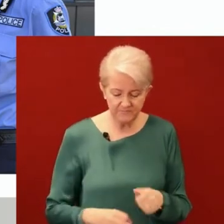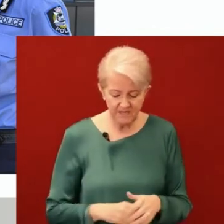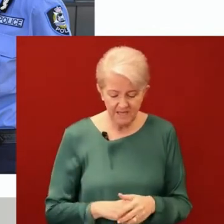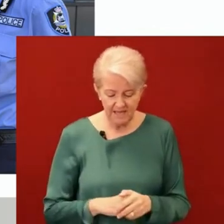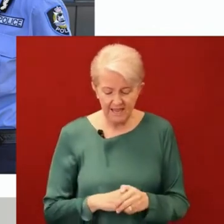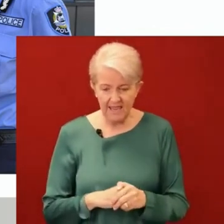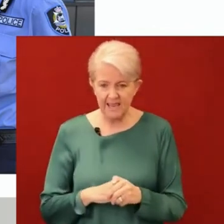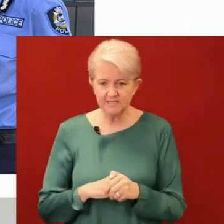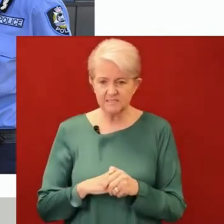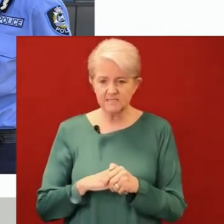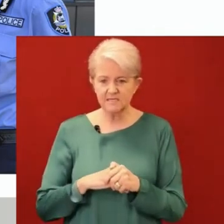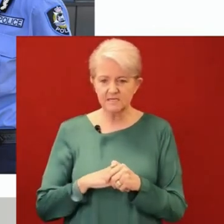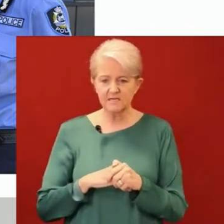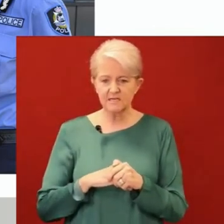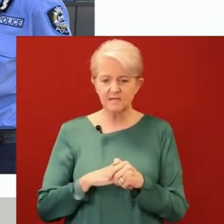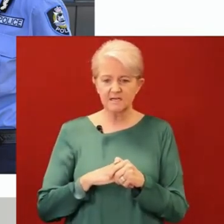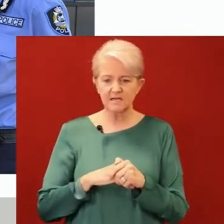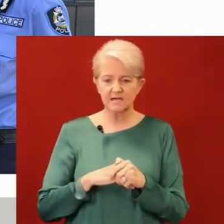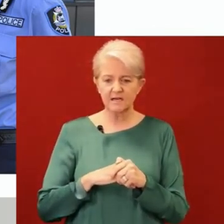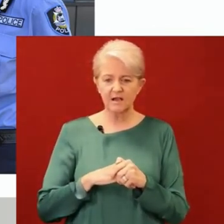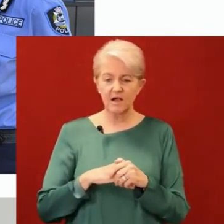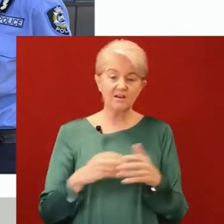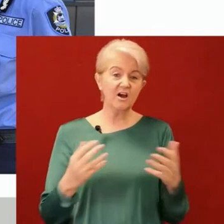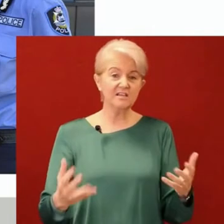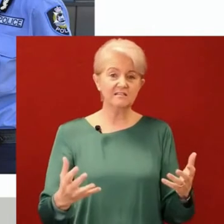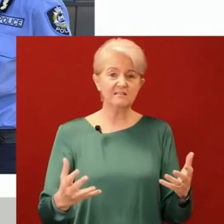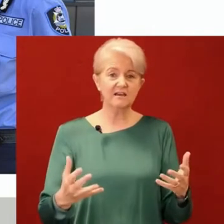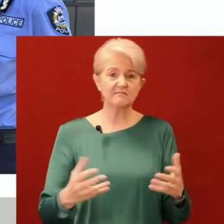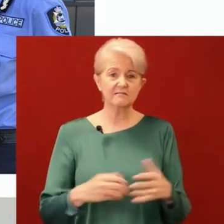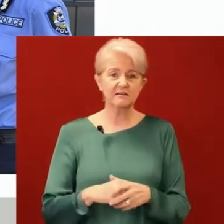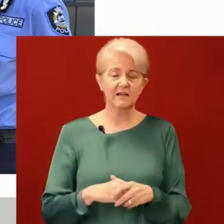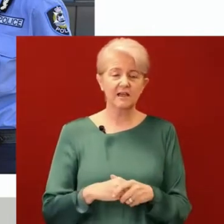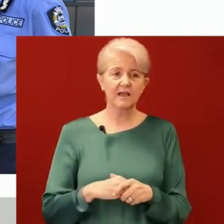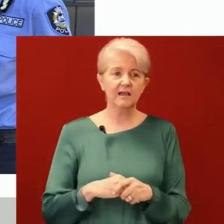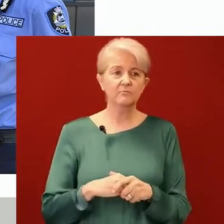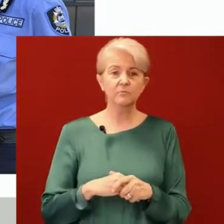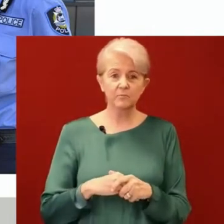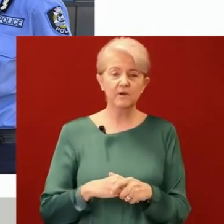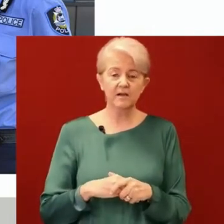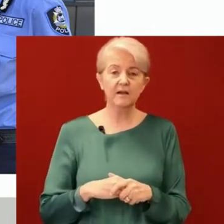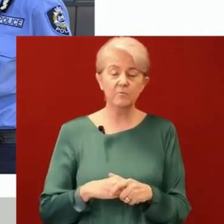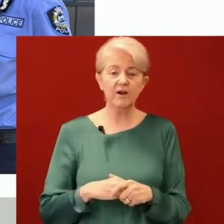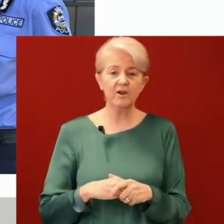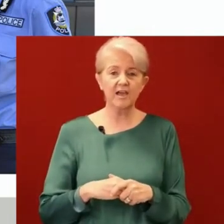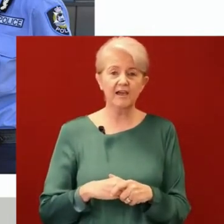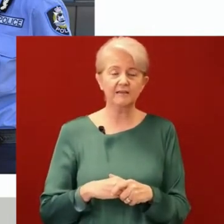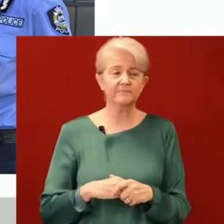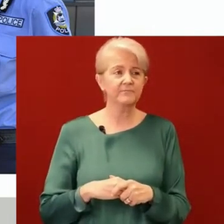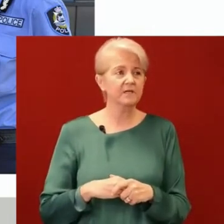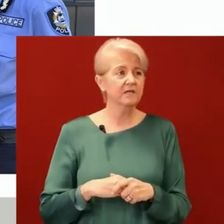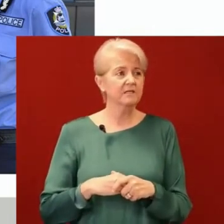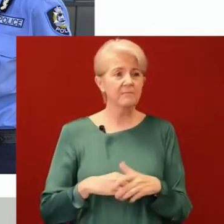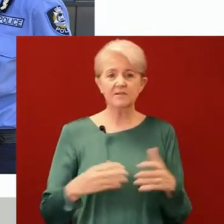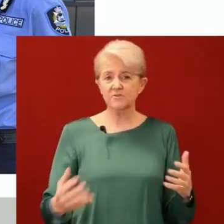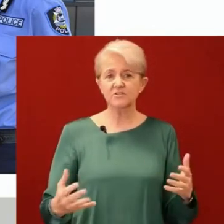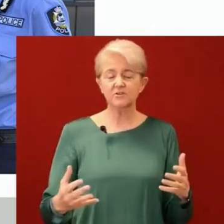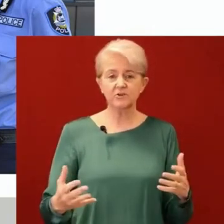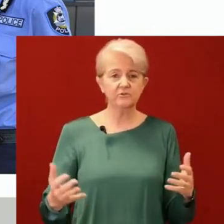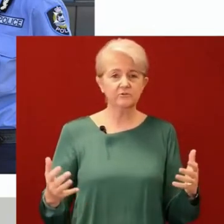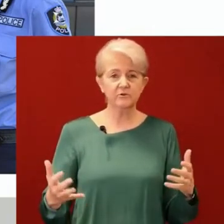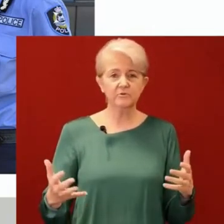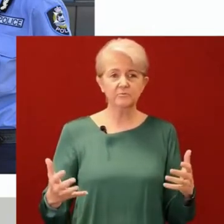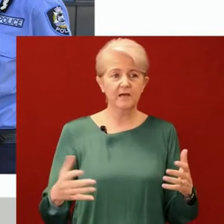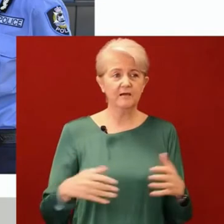professional. And I kind of did that. And it went okay. The Major